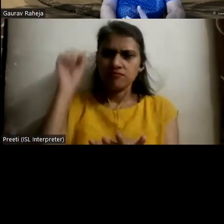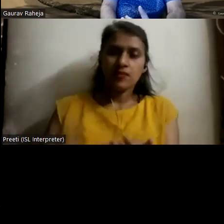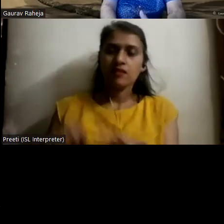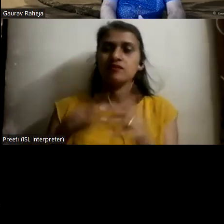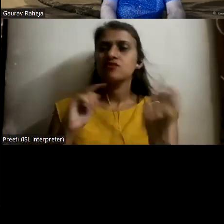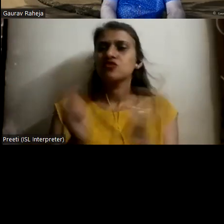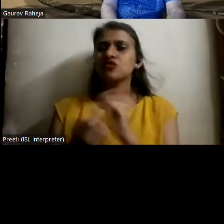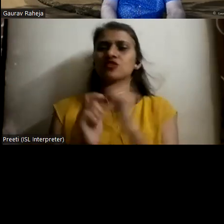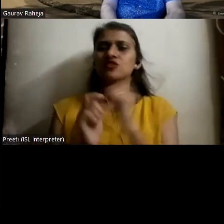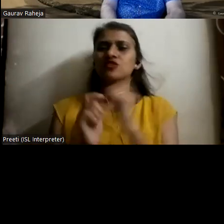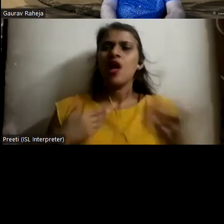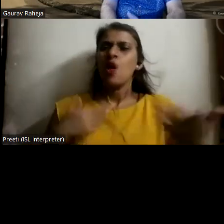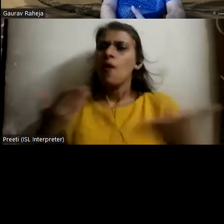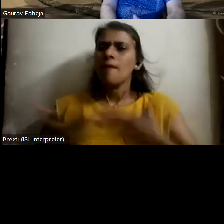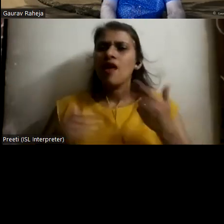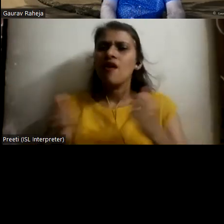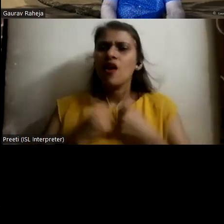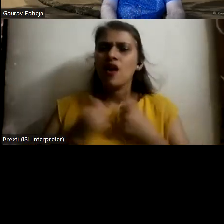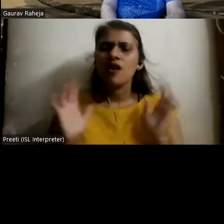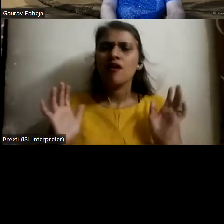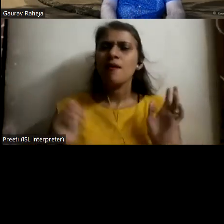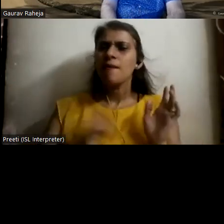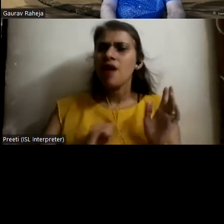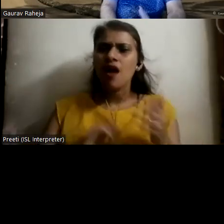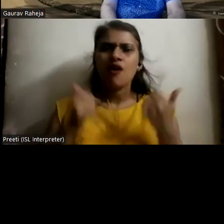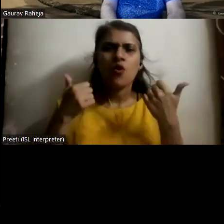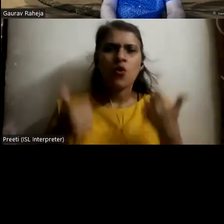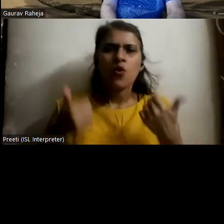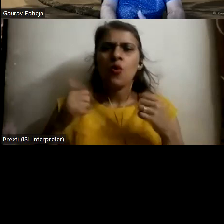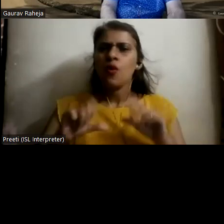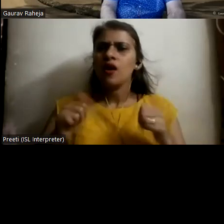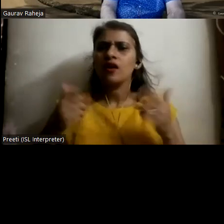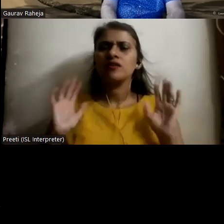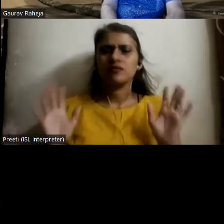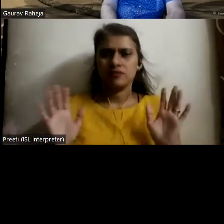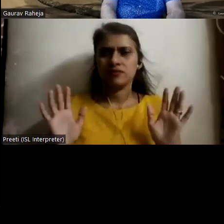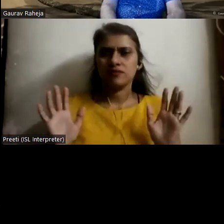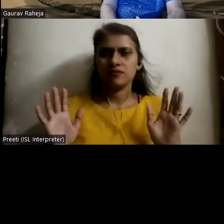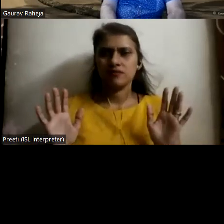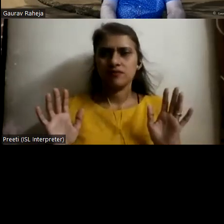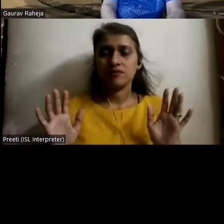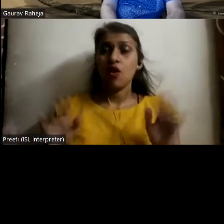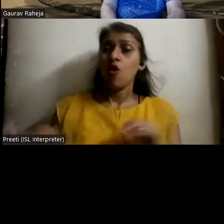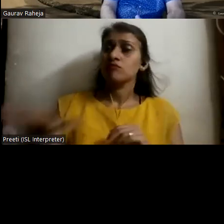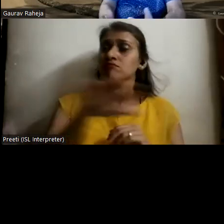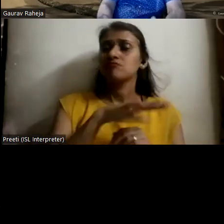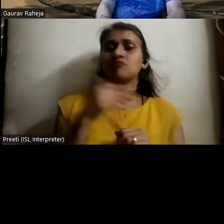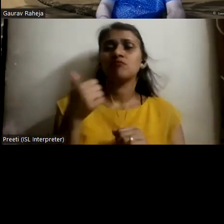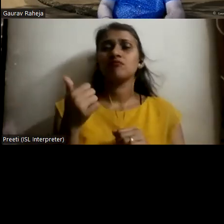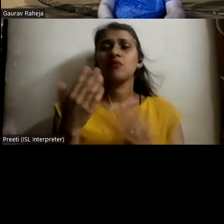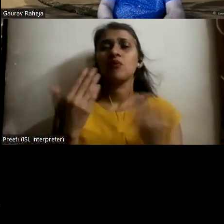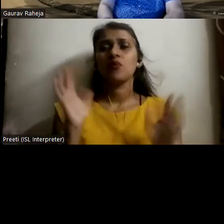therefore, our behaviors, our responses, our accommodation to the rest of the world is very important. And